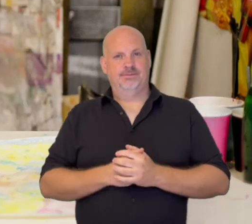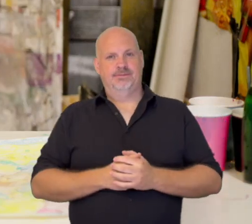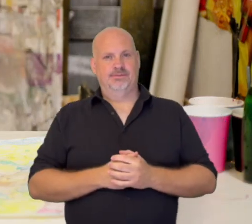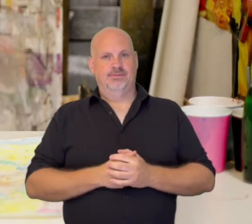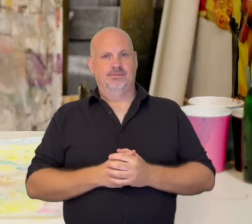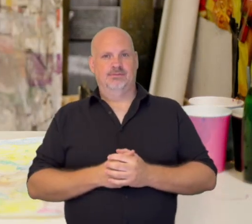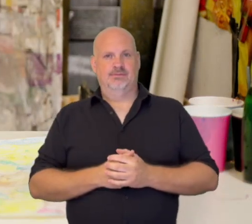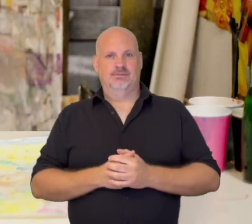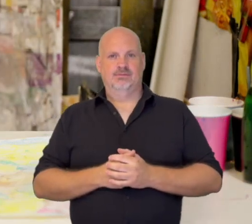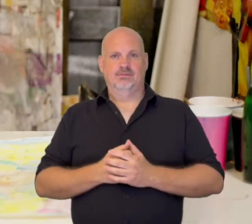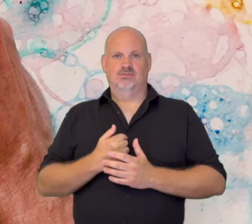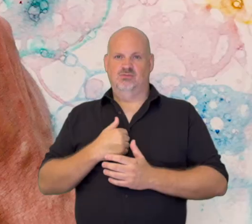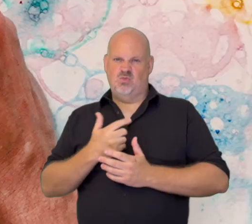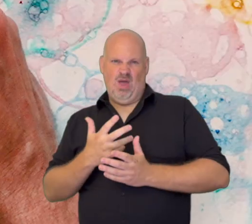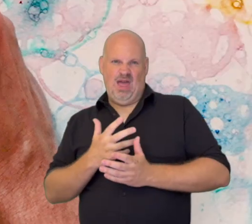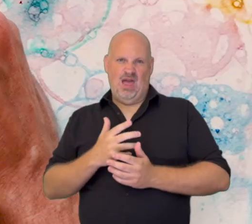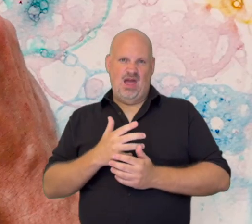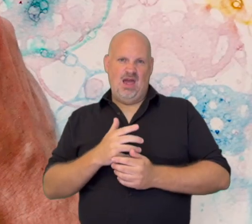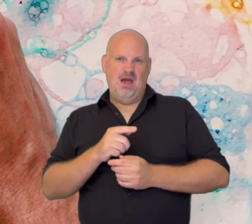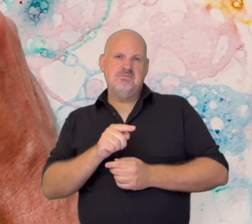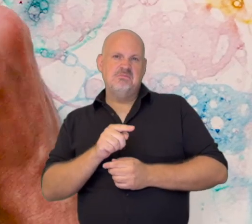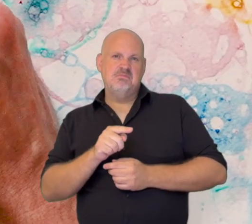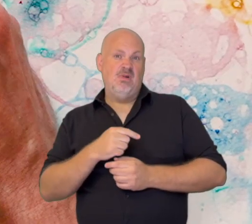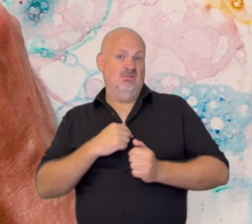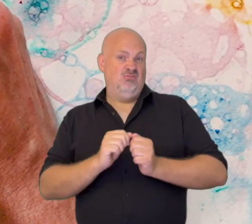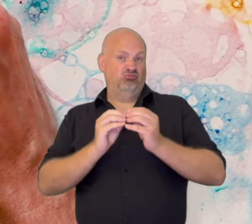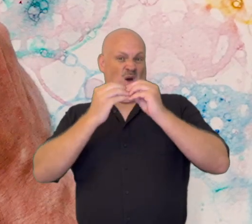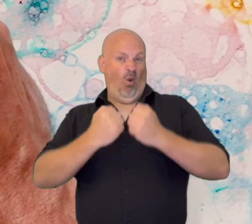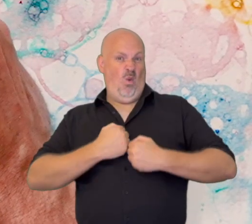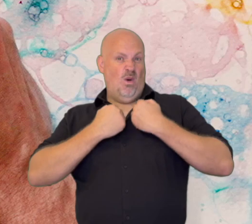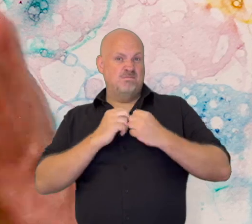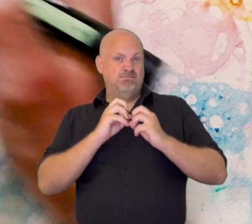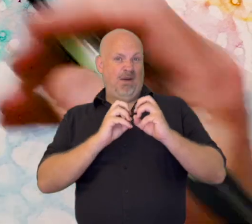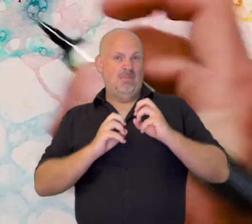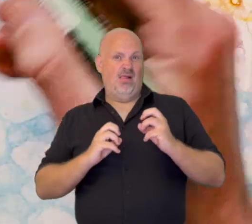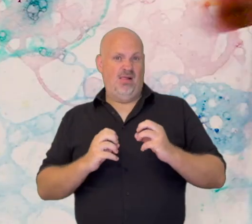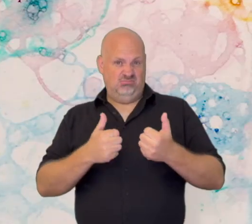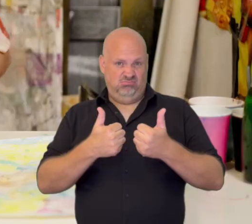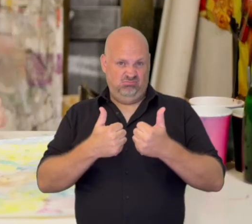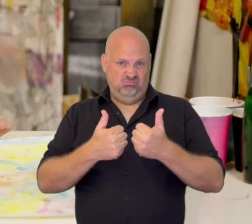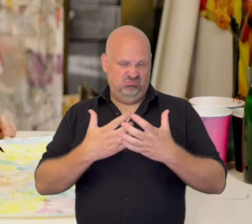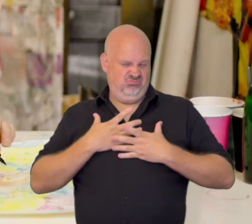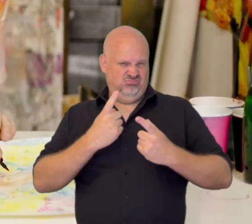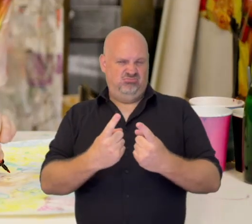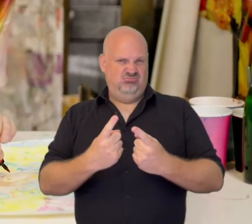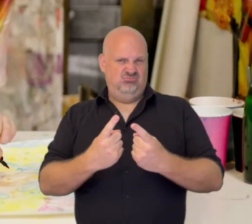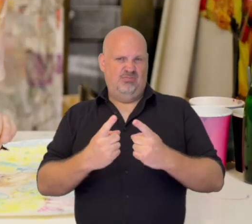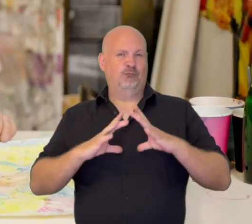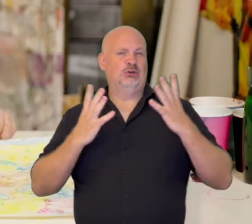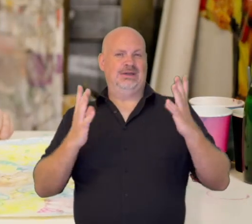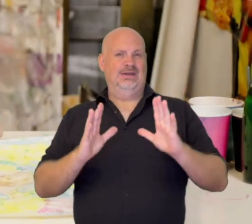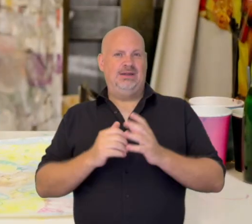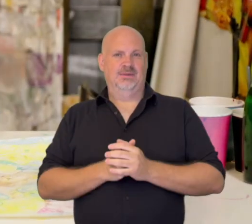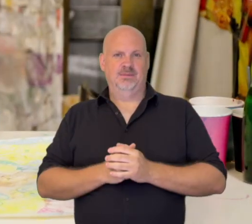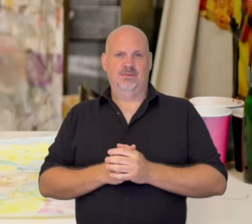Where are we going to put that one? I think maybe we could do some of our own bubbles. Be free in your work. This